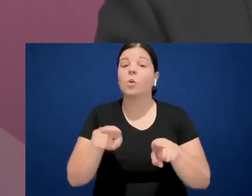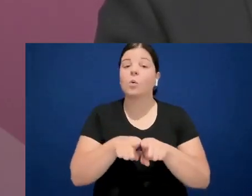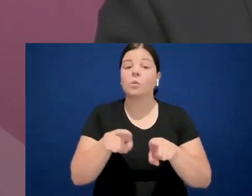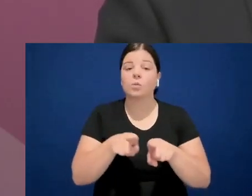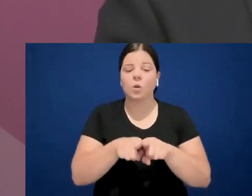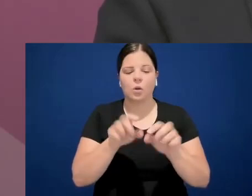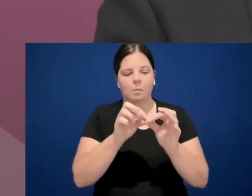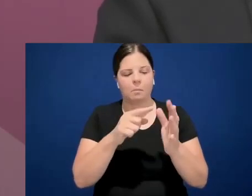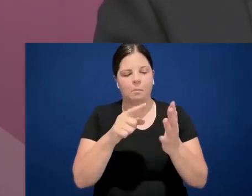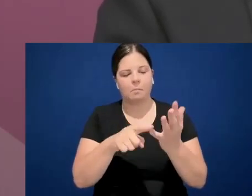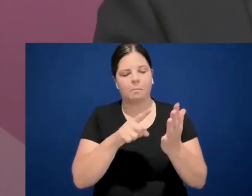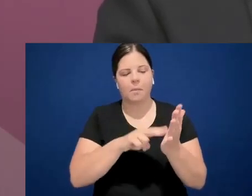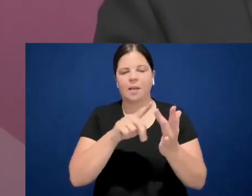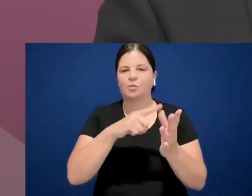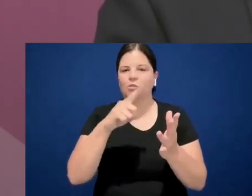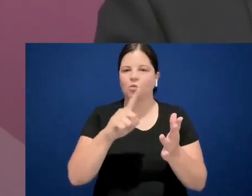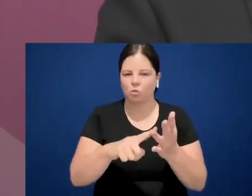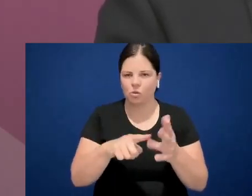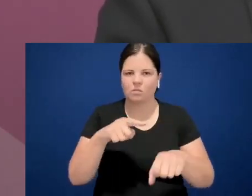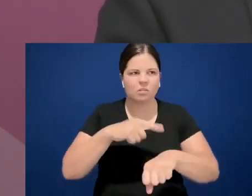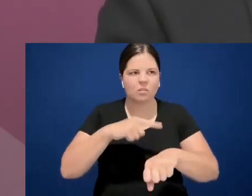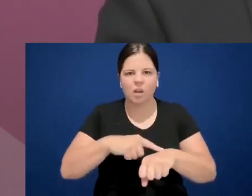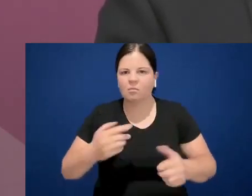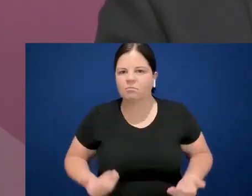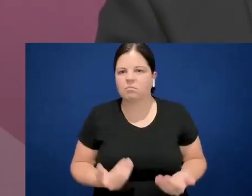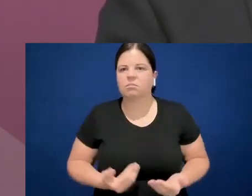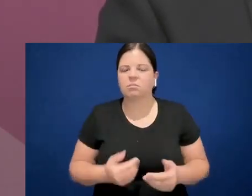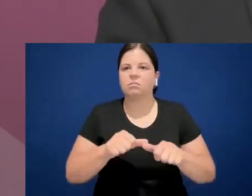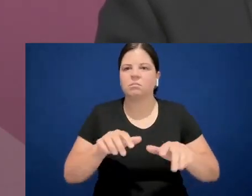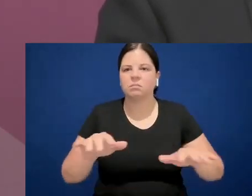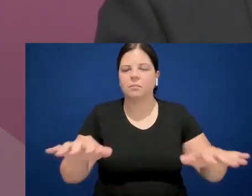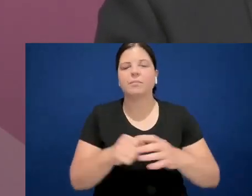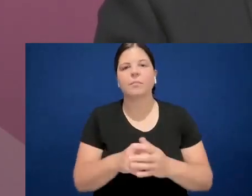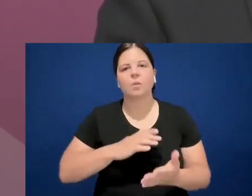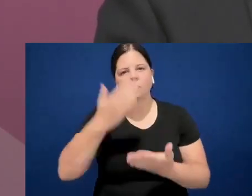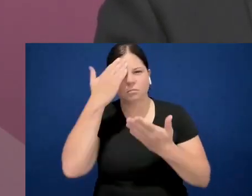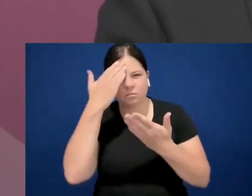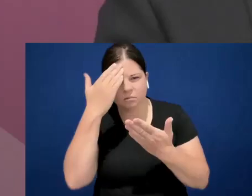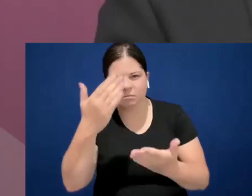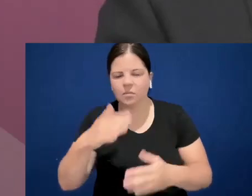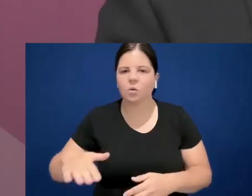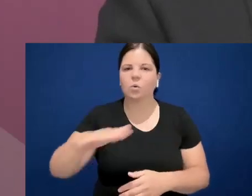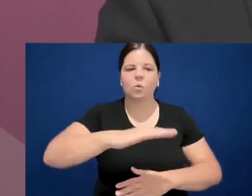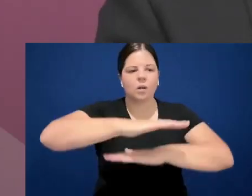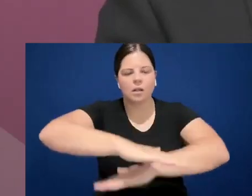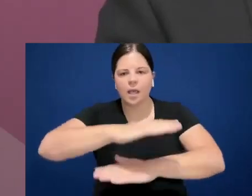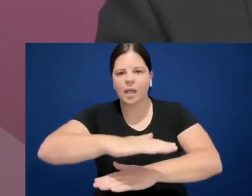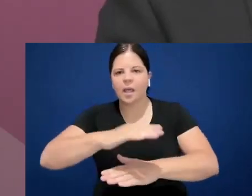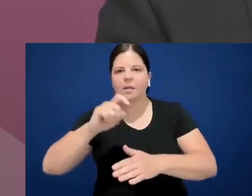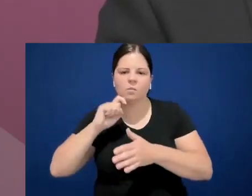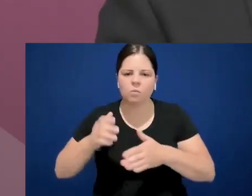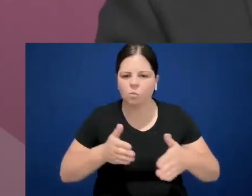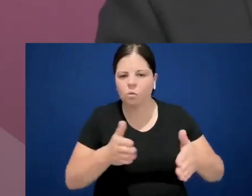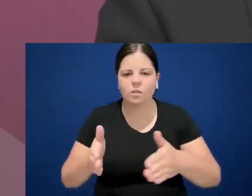Bunjil. I respectfully acknowledge the traditional custodians of the lands and waterways across Australia and